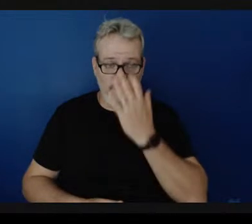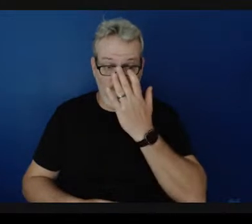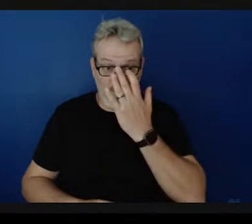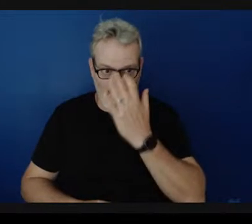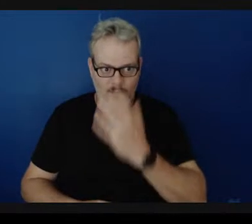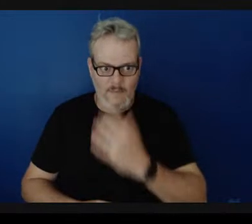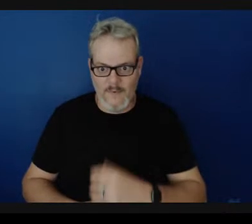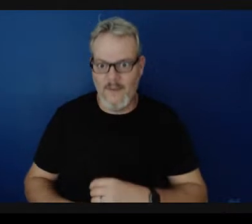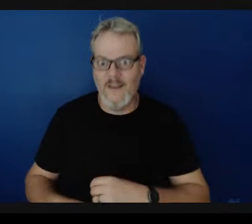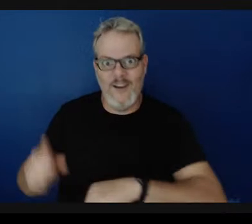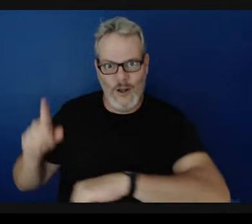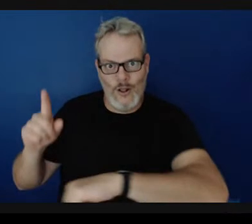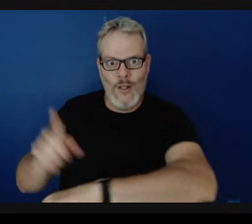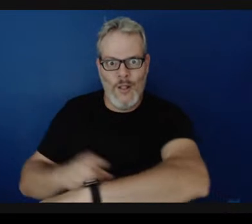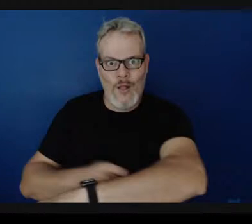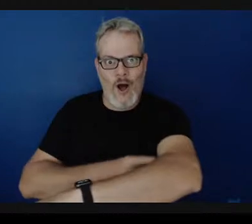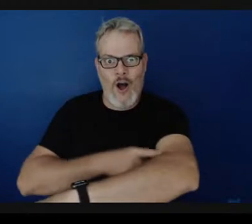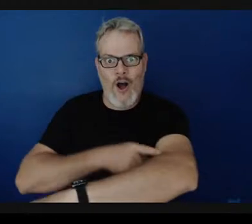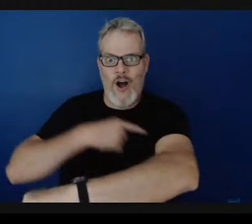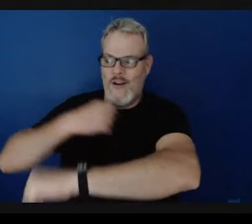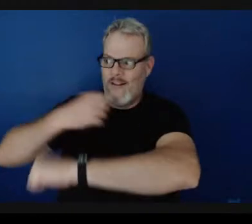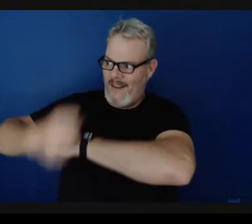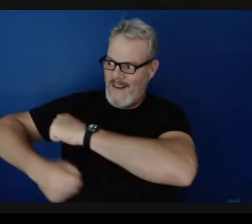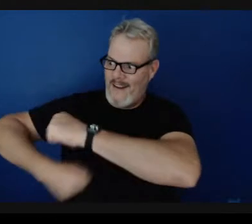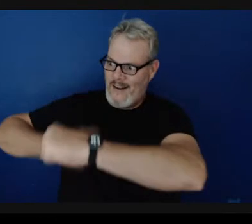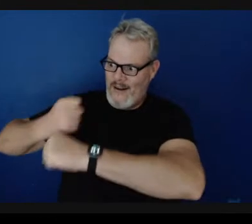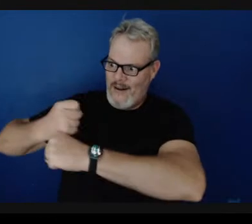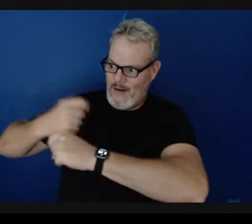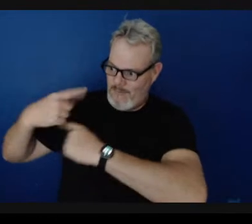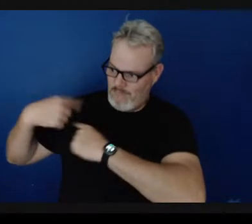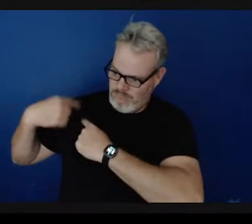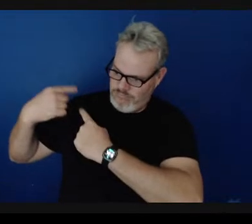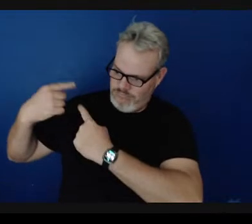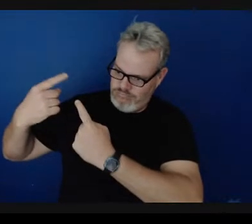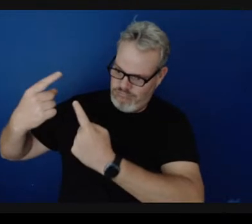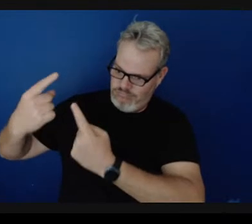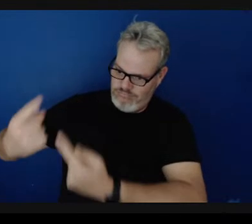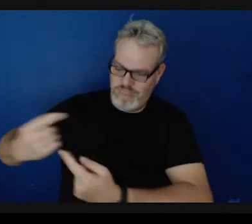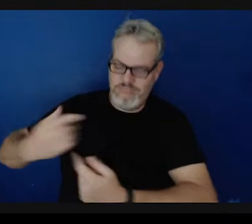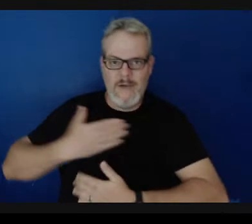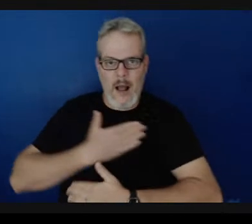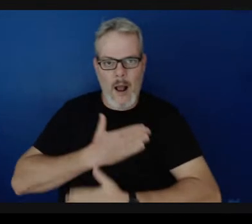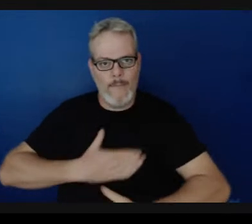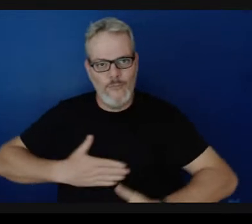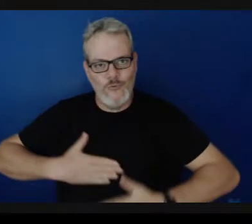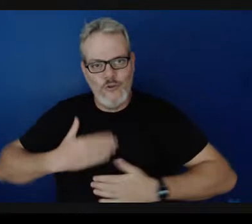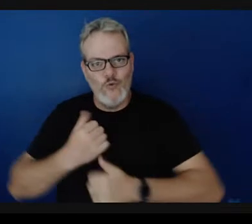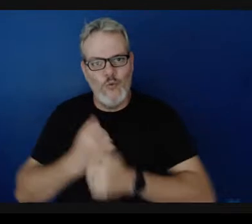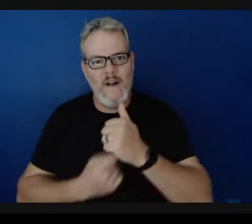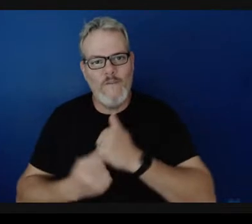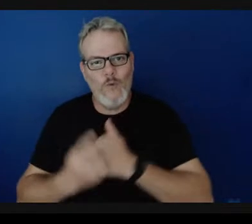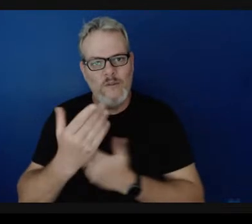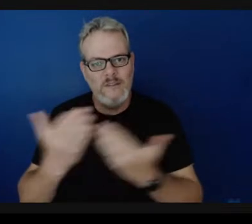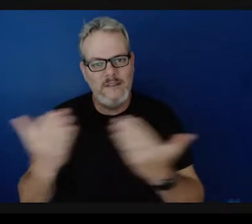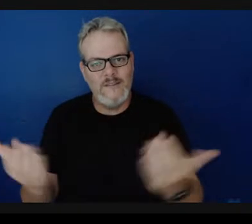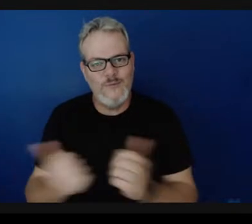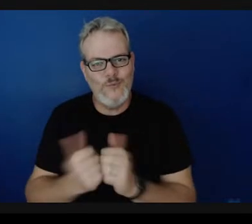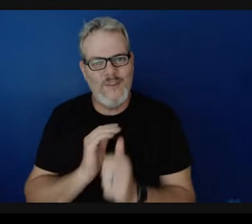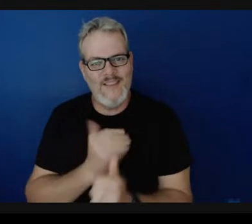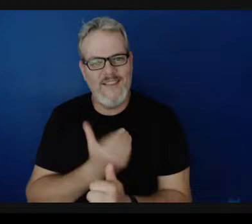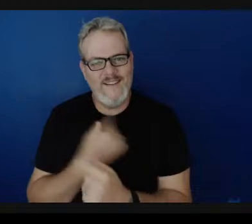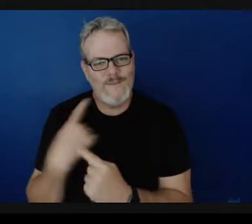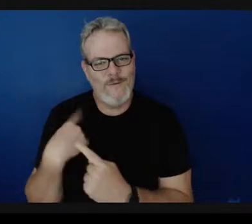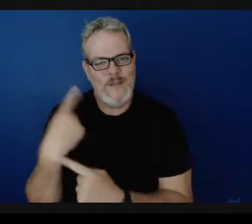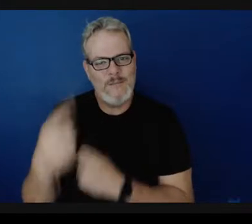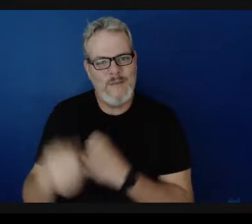long year and coming to the end. We appreciate everybody that's been with us throughout this whole process over the past year, and we look